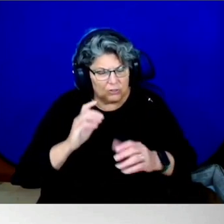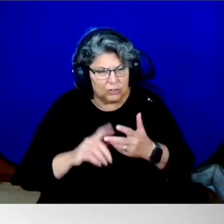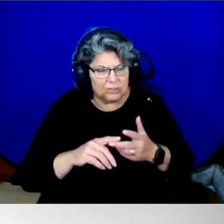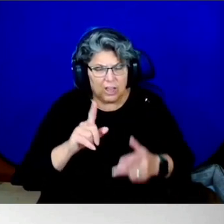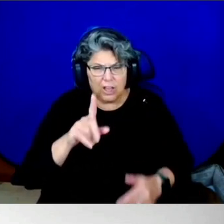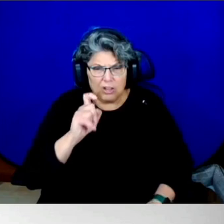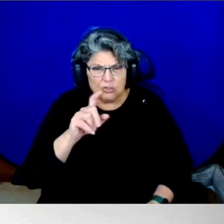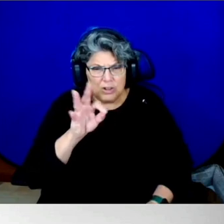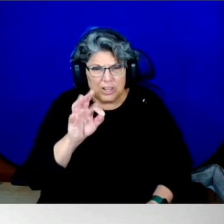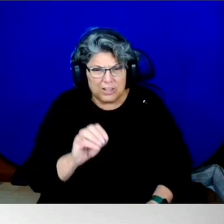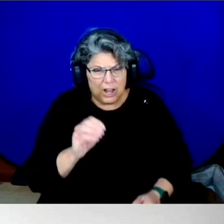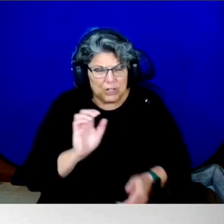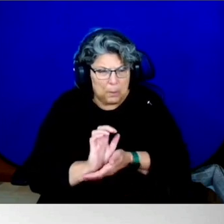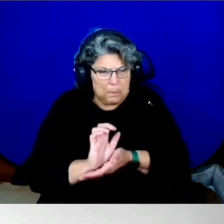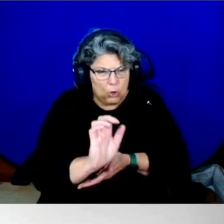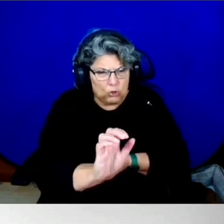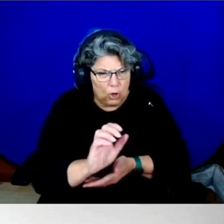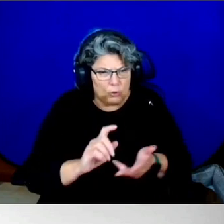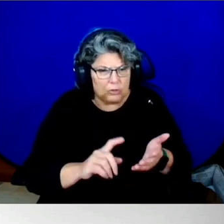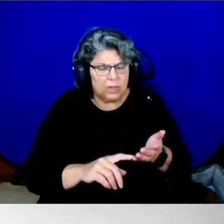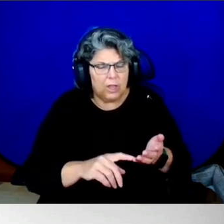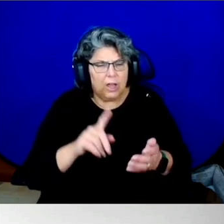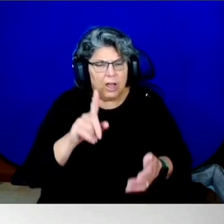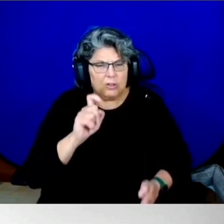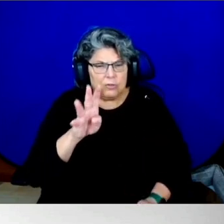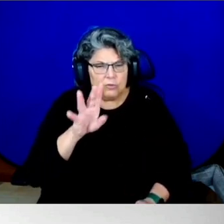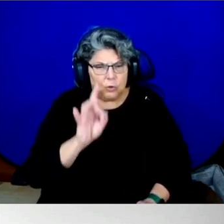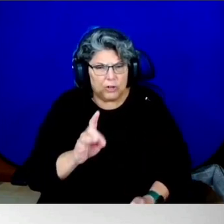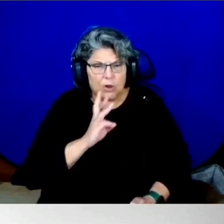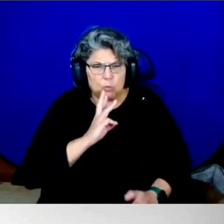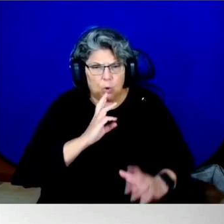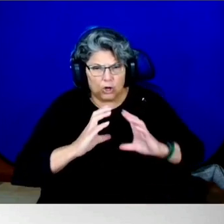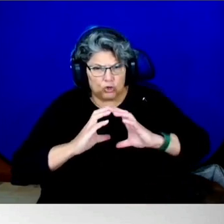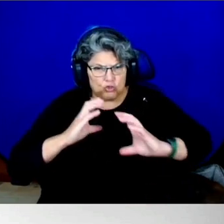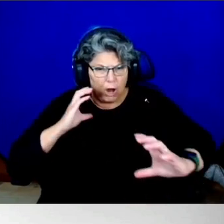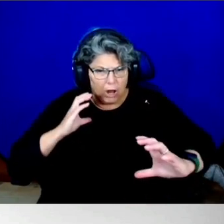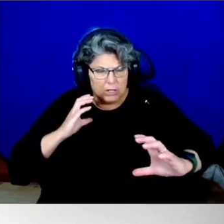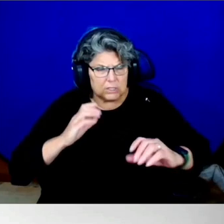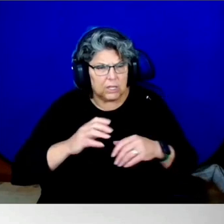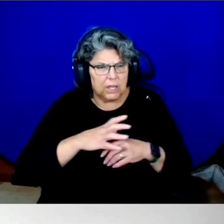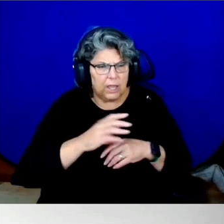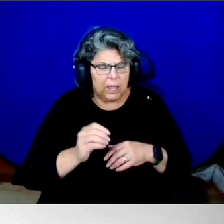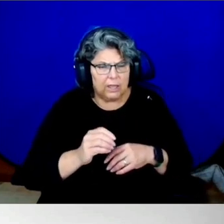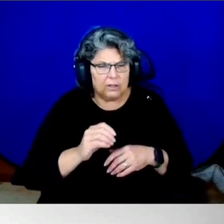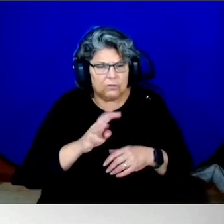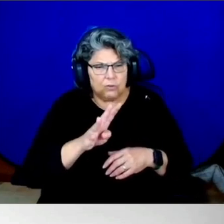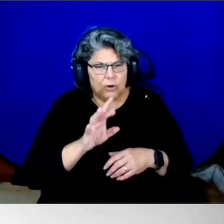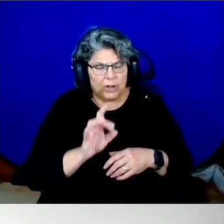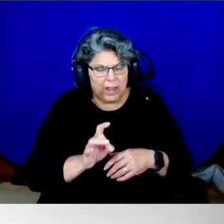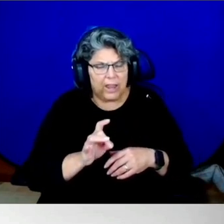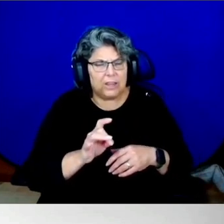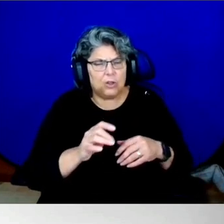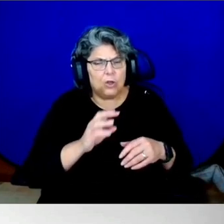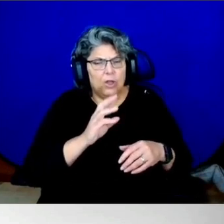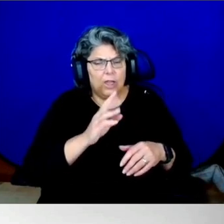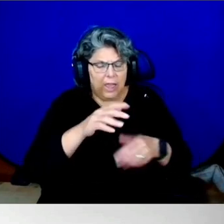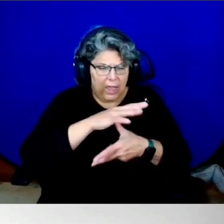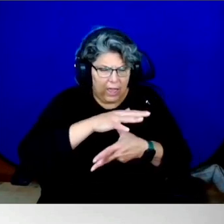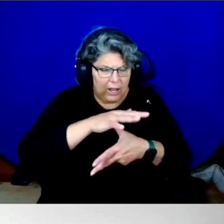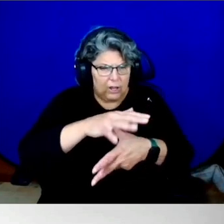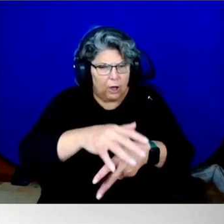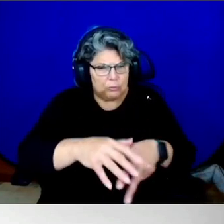bulldozers, 148 water tenders, and 41 water dropping helicopters. Those helicopters are spread throughout